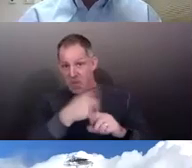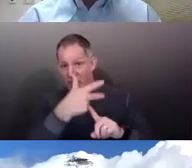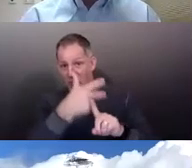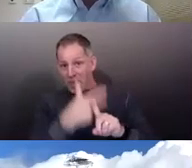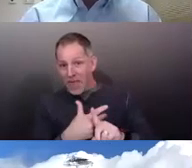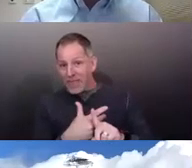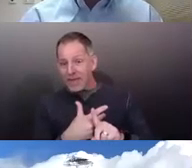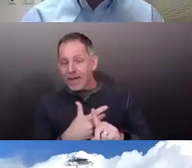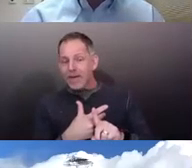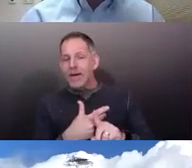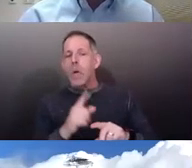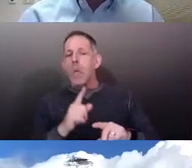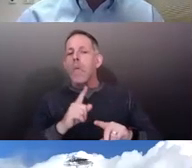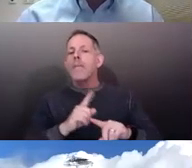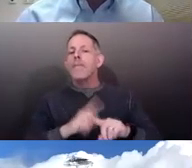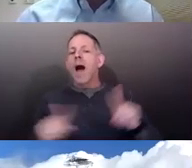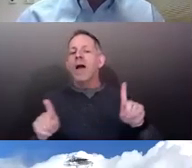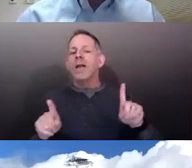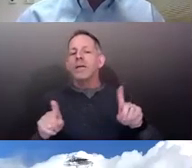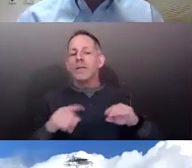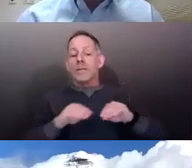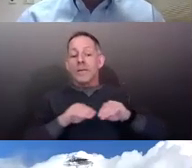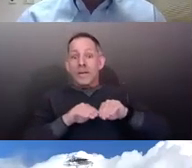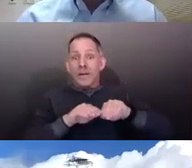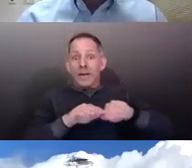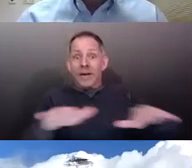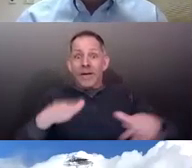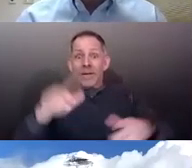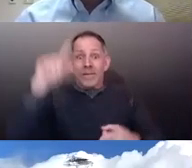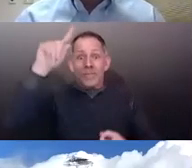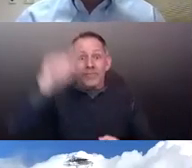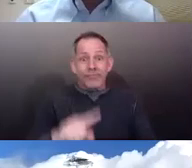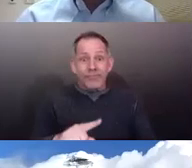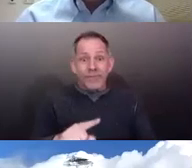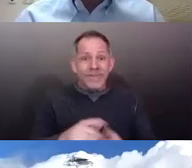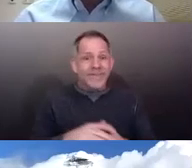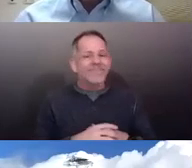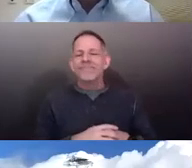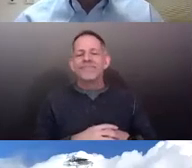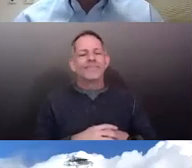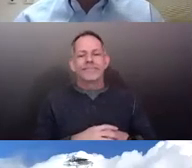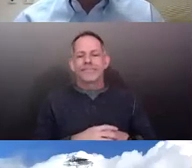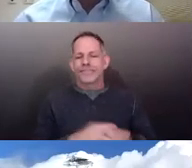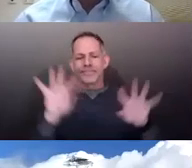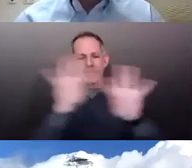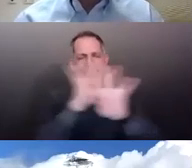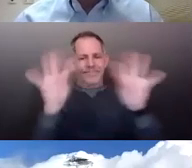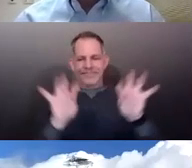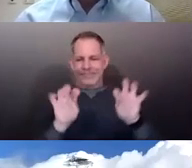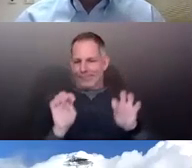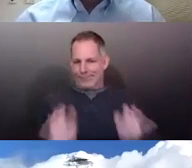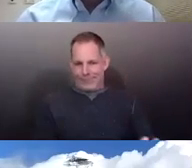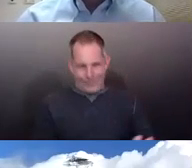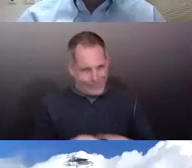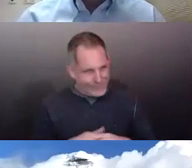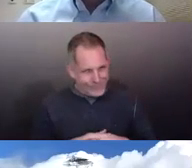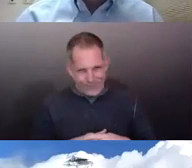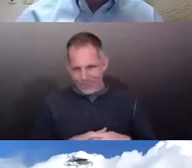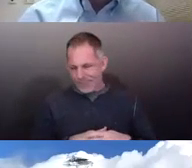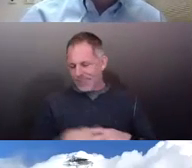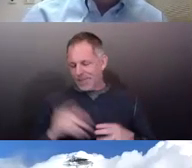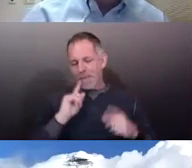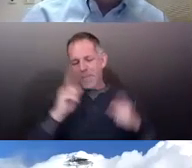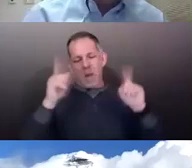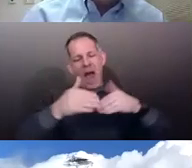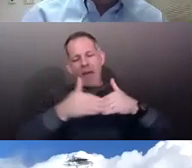and our overall situation probably won't be realized for many months down the line. And this